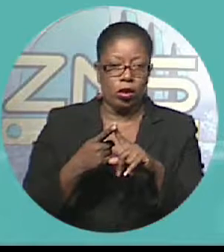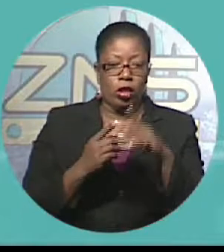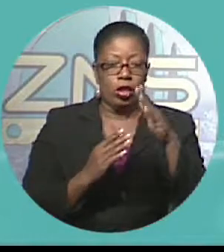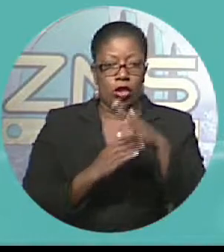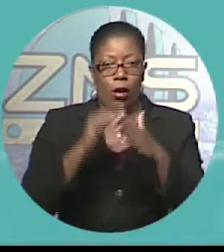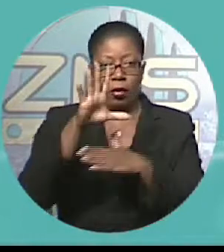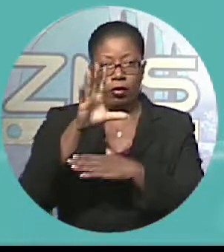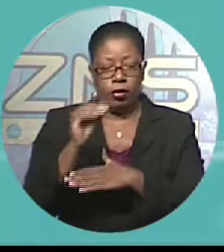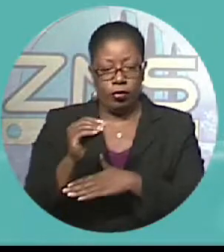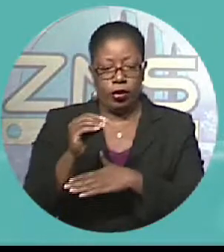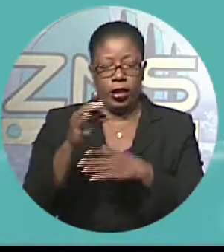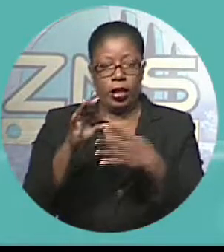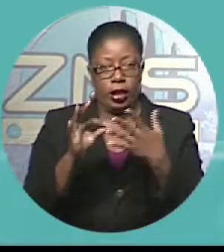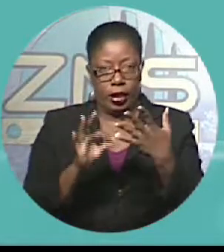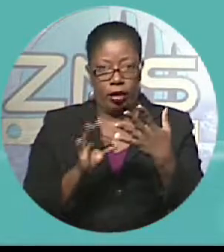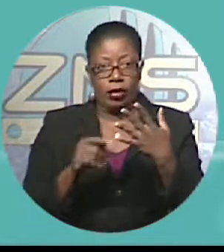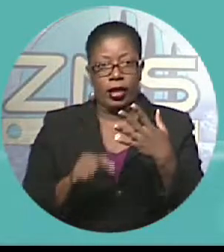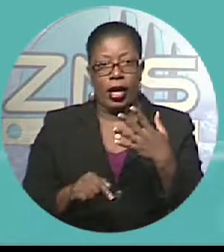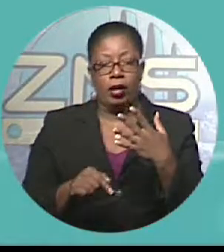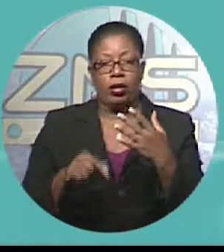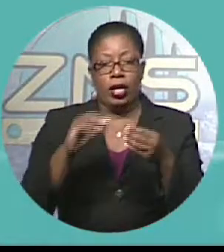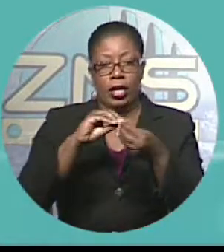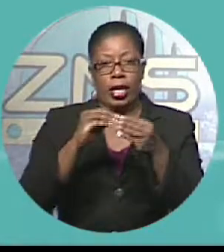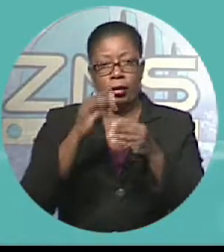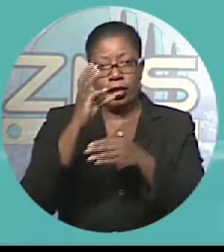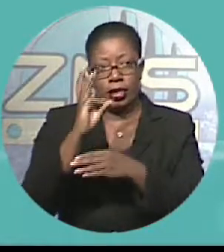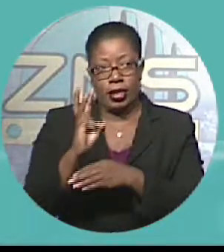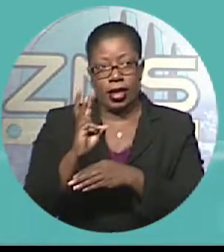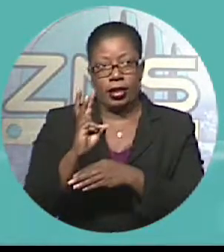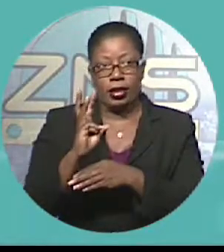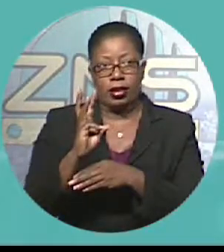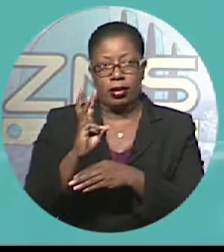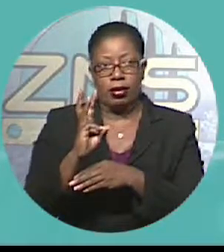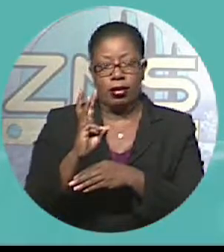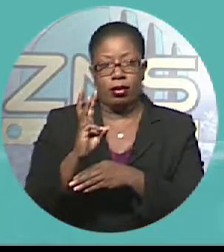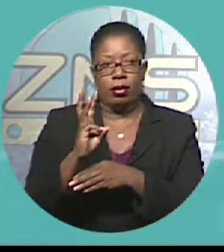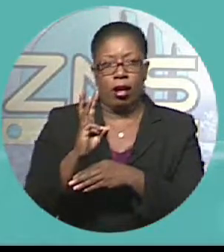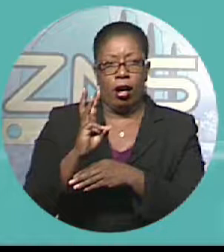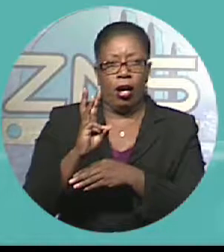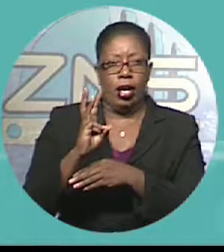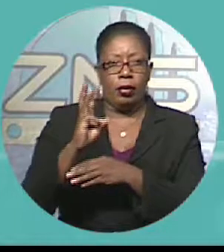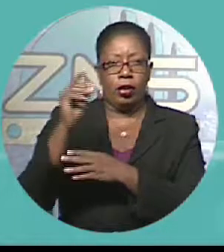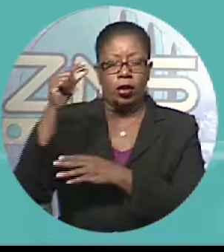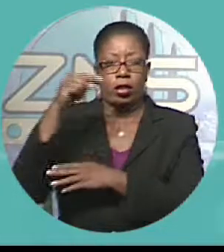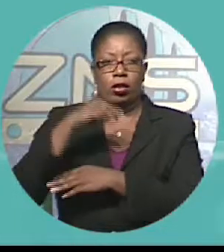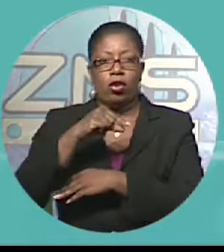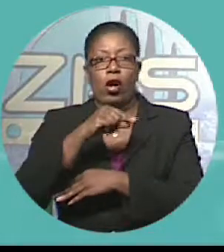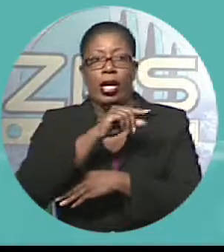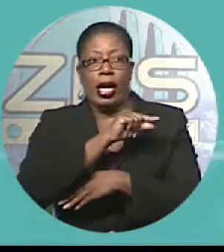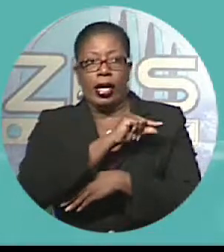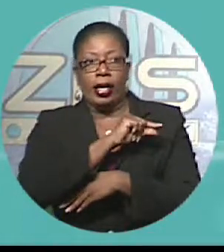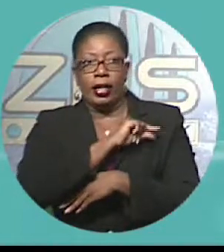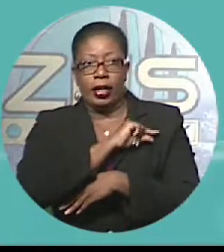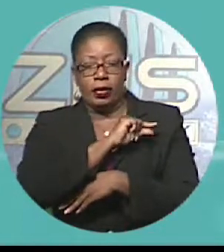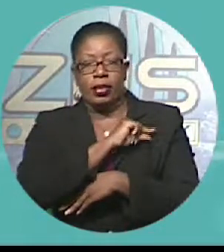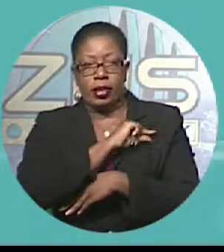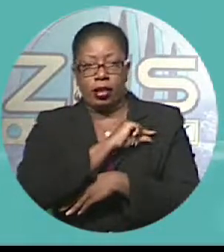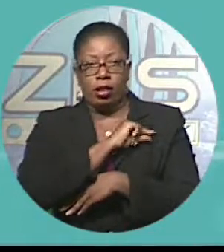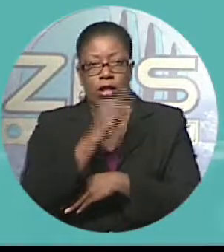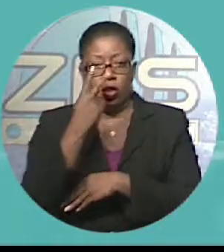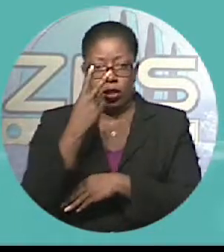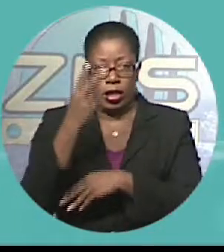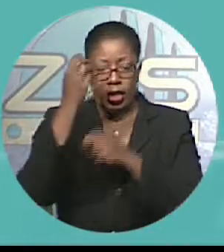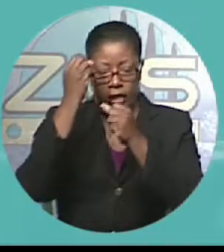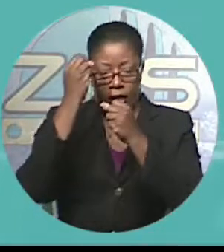50 Countdown, and checking in at number 6 is Quima Gibson. Gibson is a 6'6", 180-pounder at Victory Christian